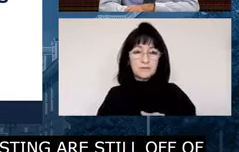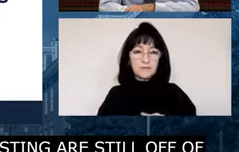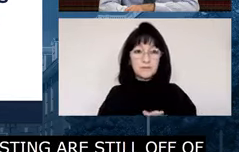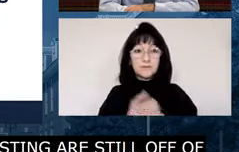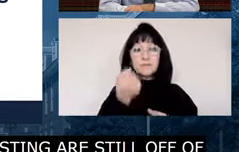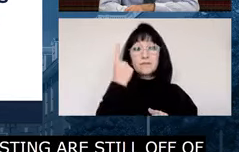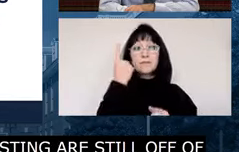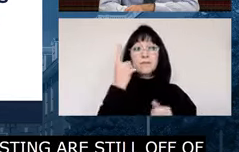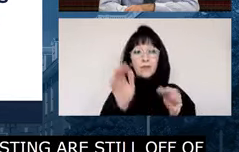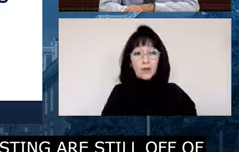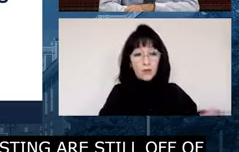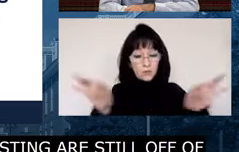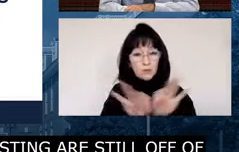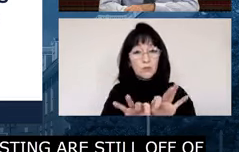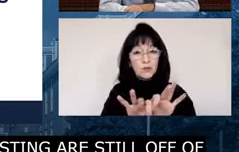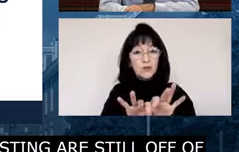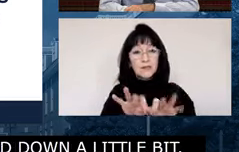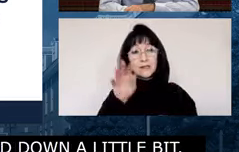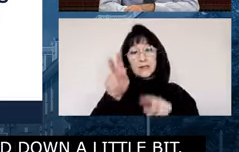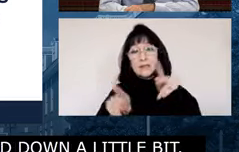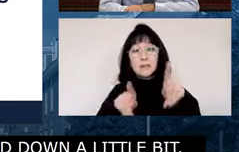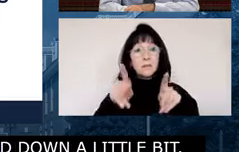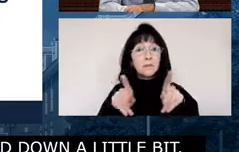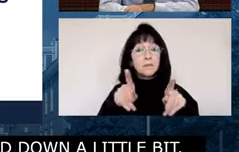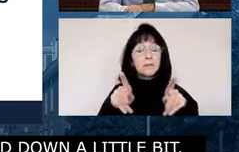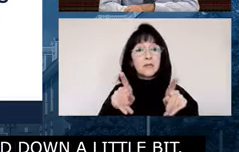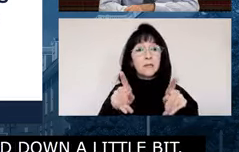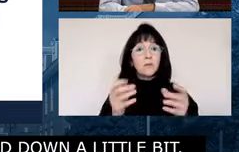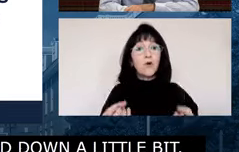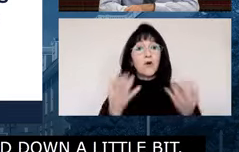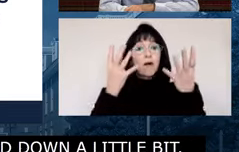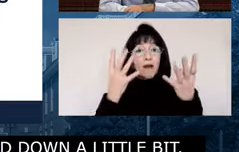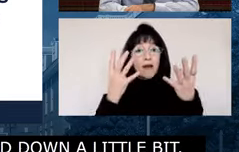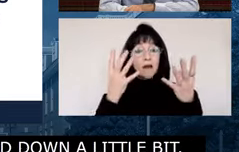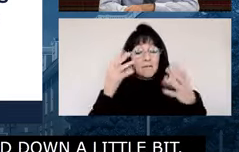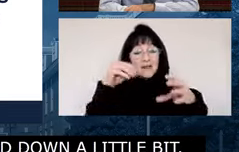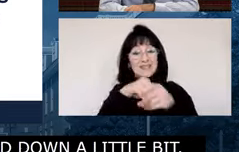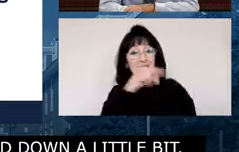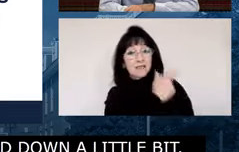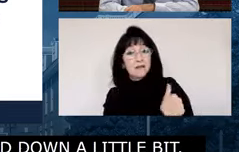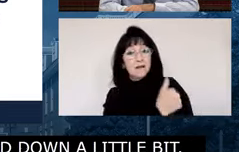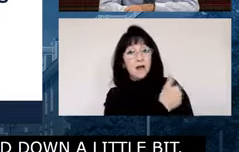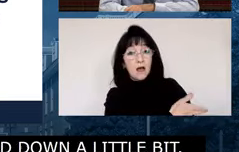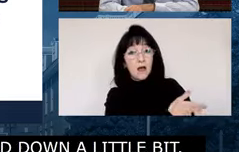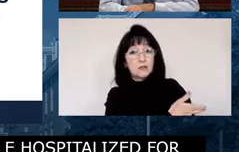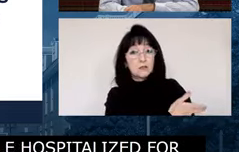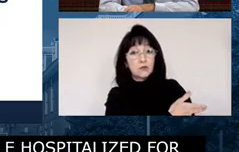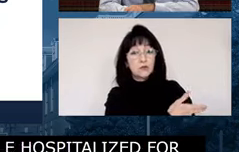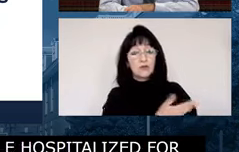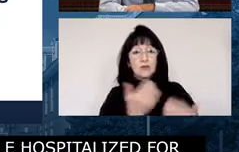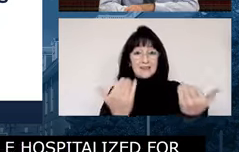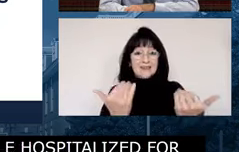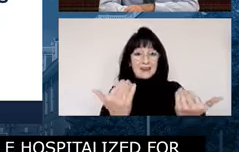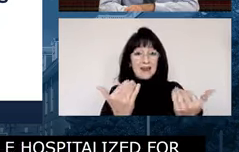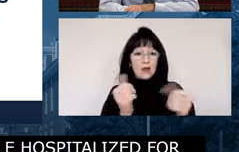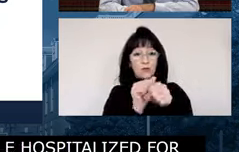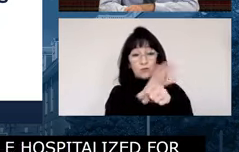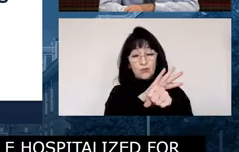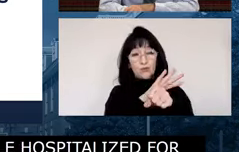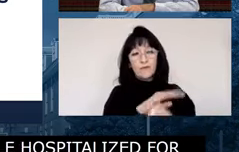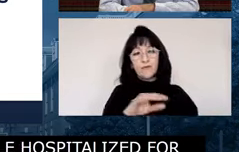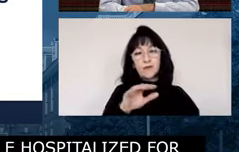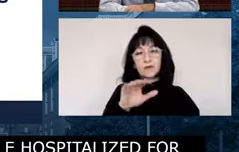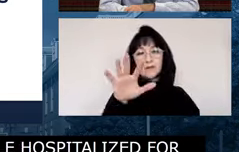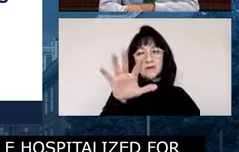people hospitalized for or with COVID-19 is down to 550. The